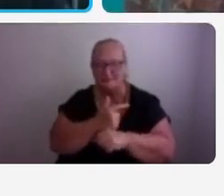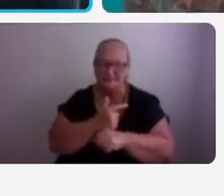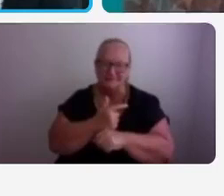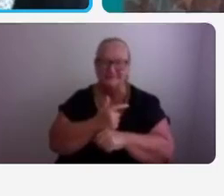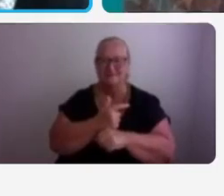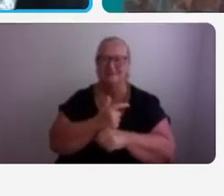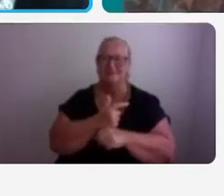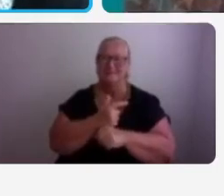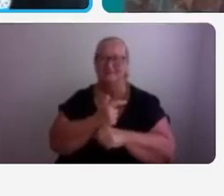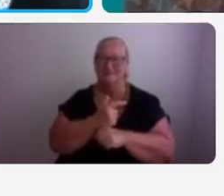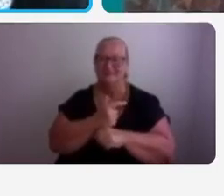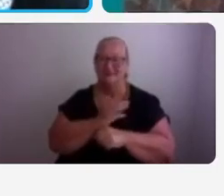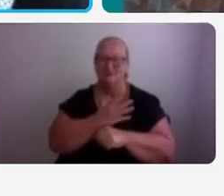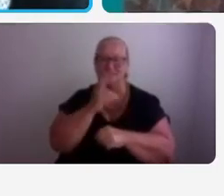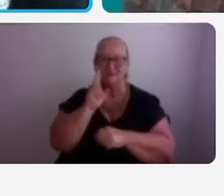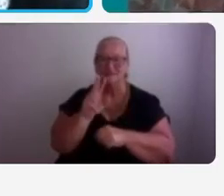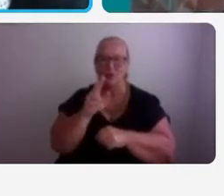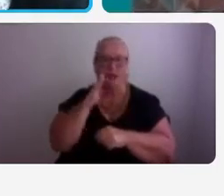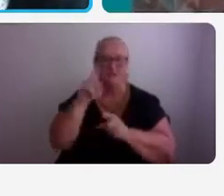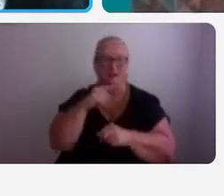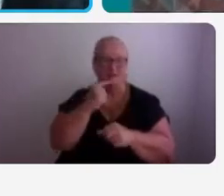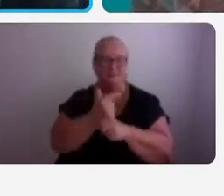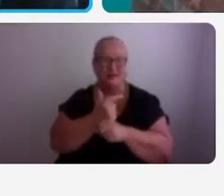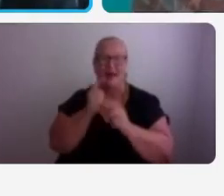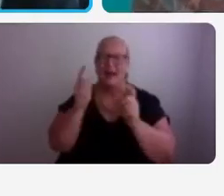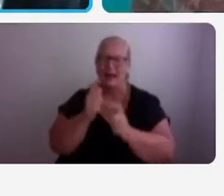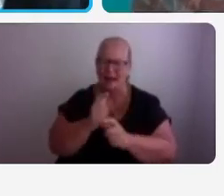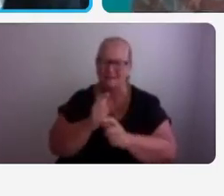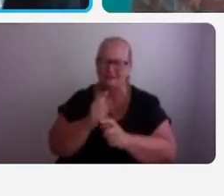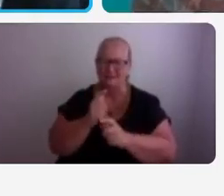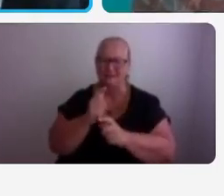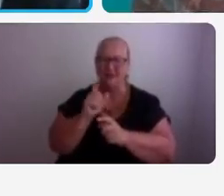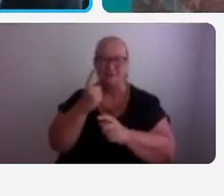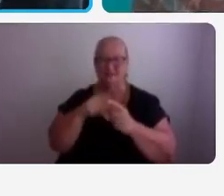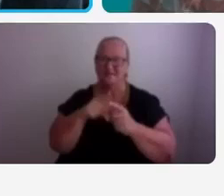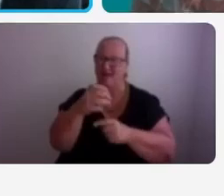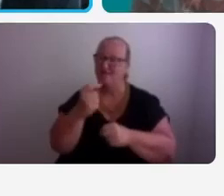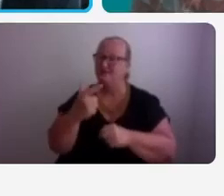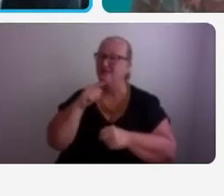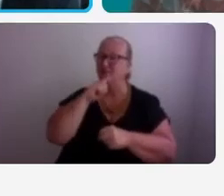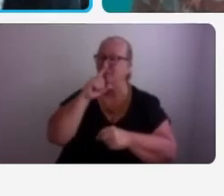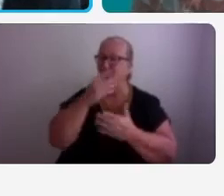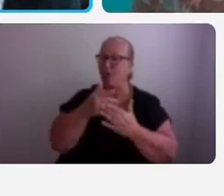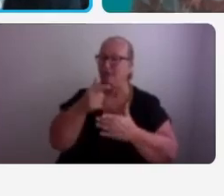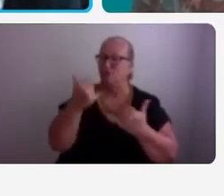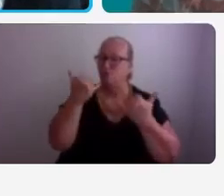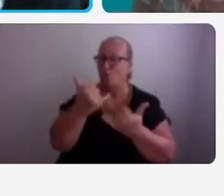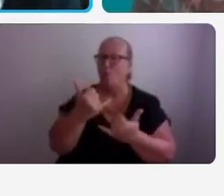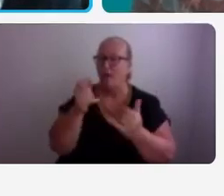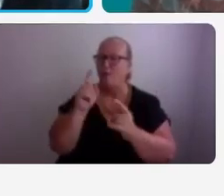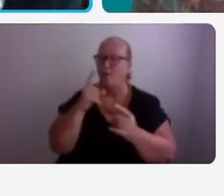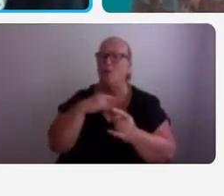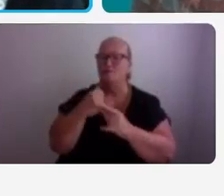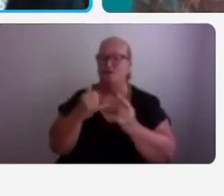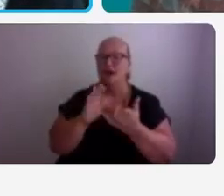see when you start speaking that there are less people than when you finished, and there's still 700 people on the call at the moment, which we're actually very happy